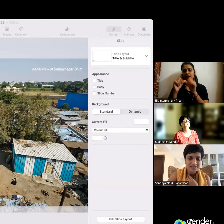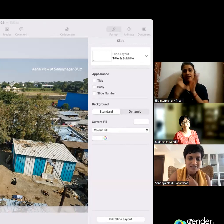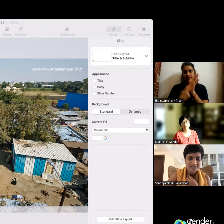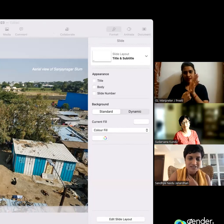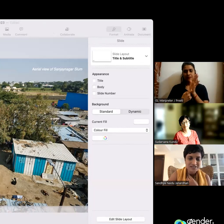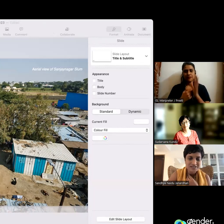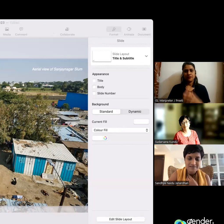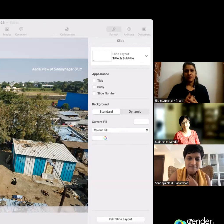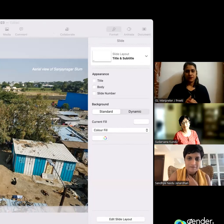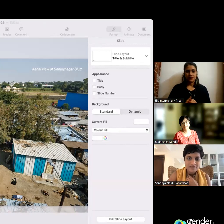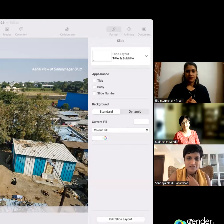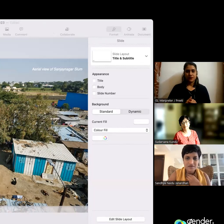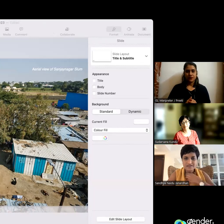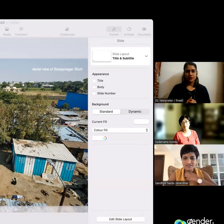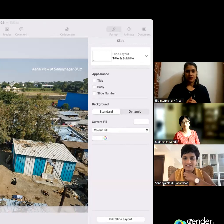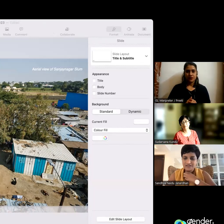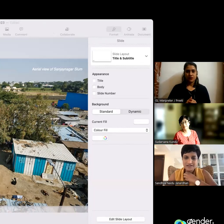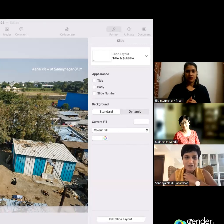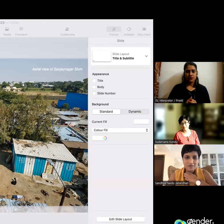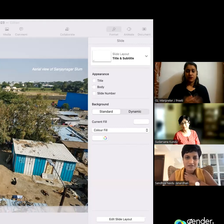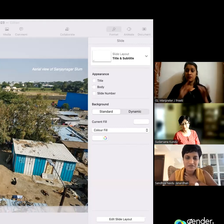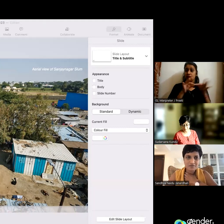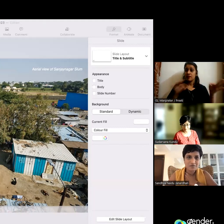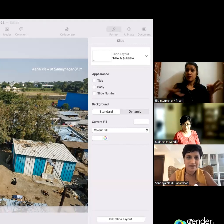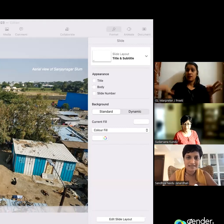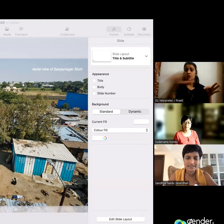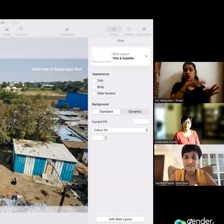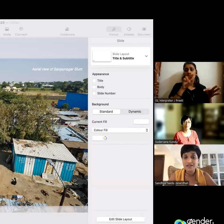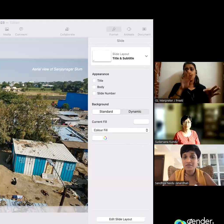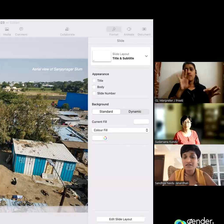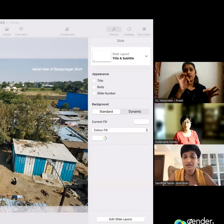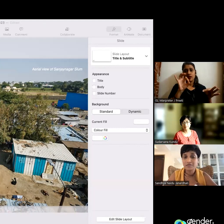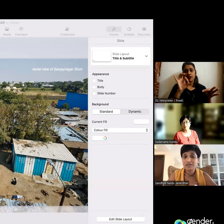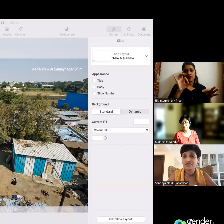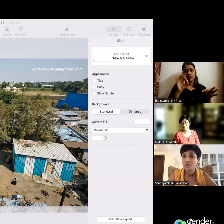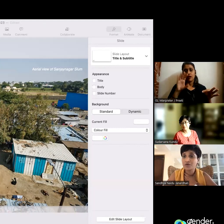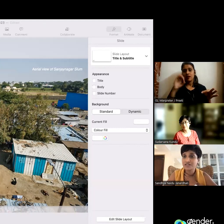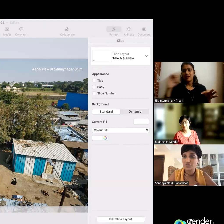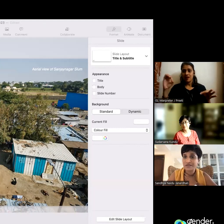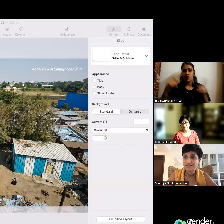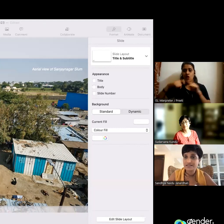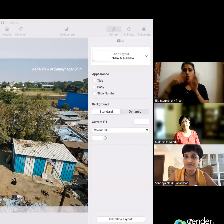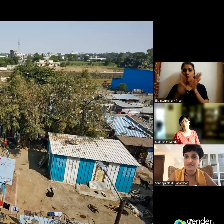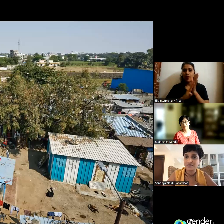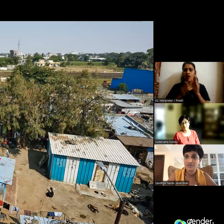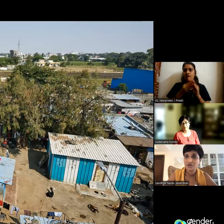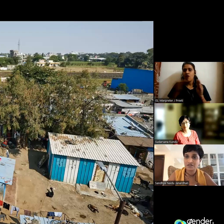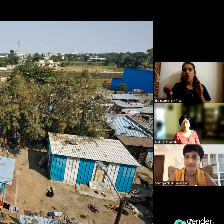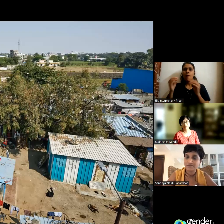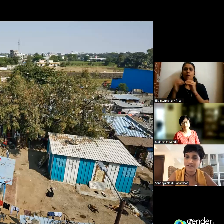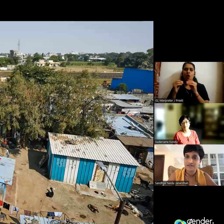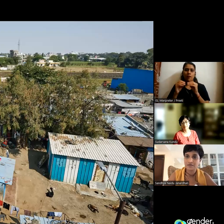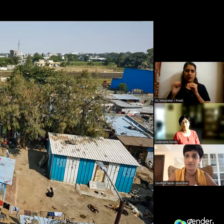which is about 250, 300 kilometers from Mumbai. This is where Ahmednagar Fort is situated in the city, which is where